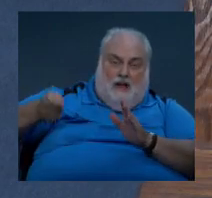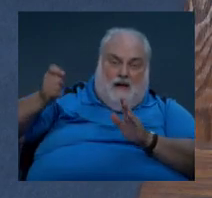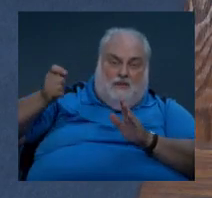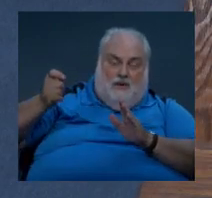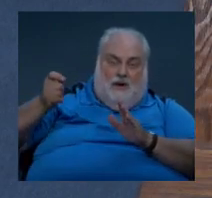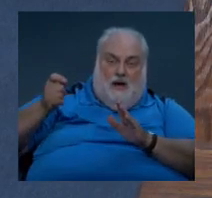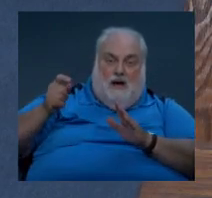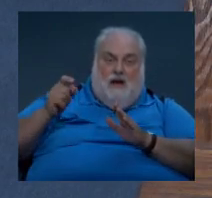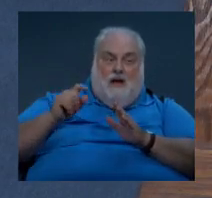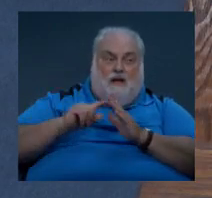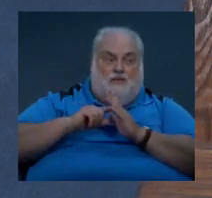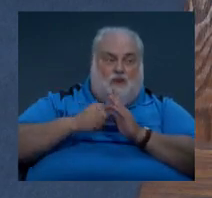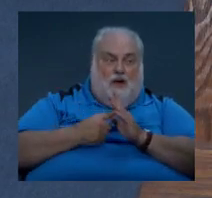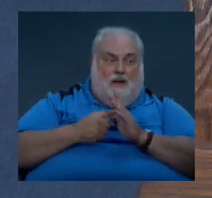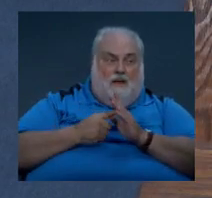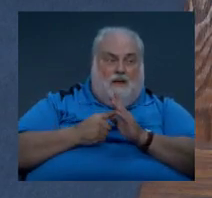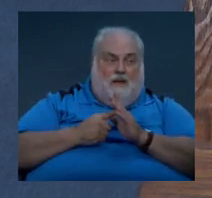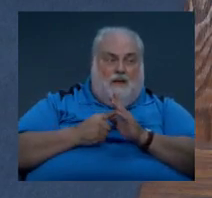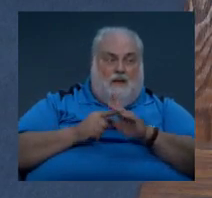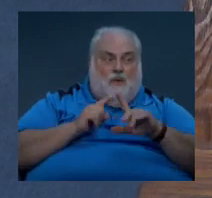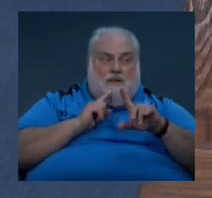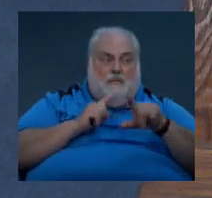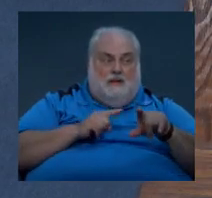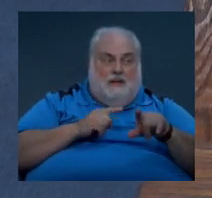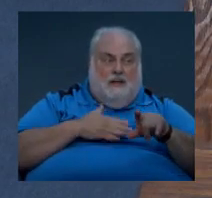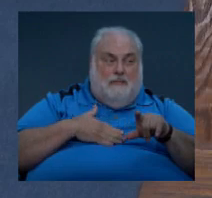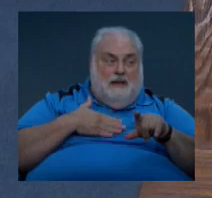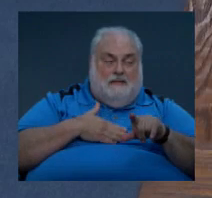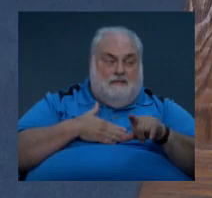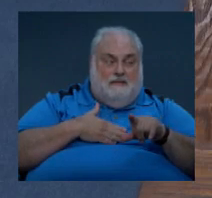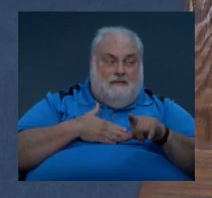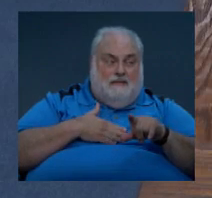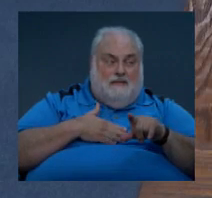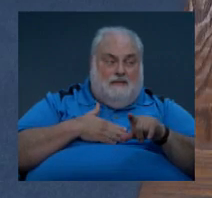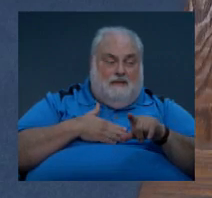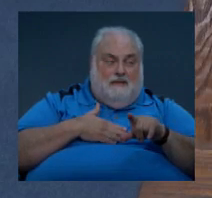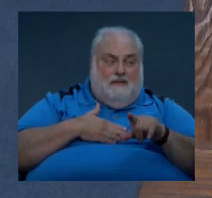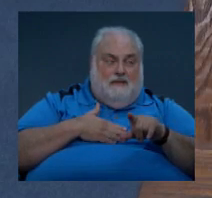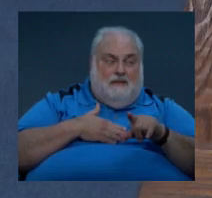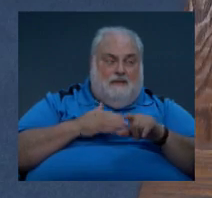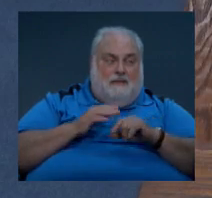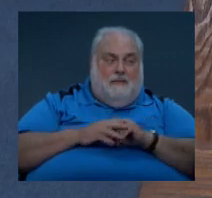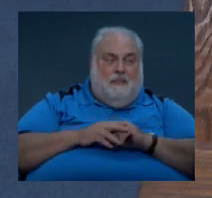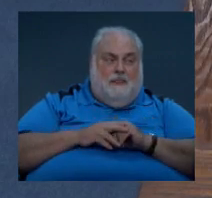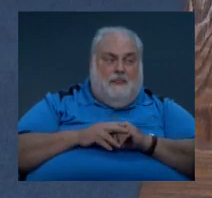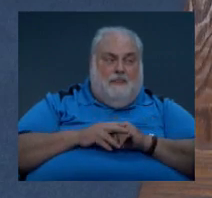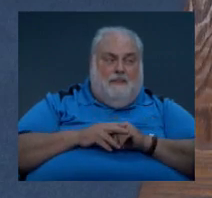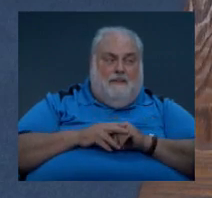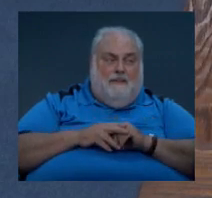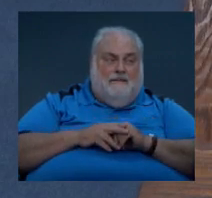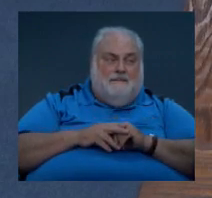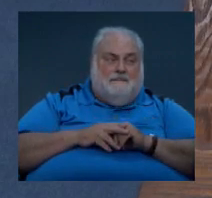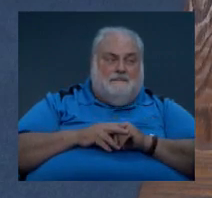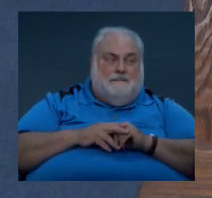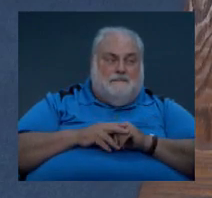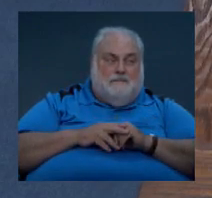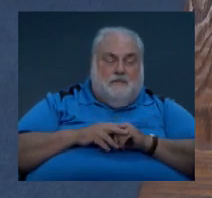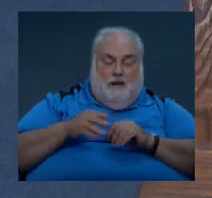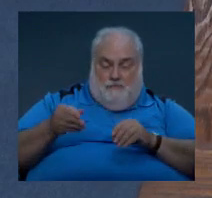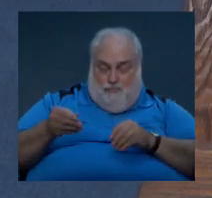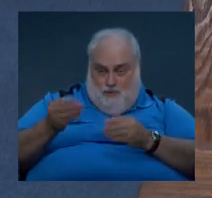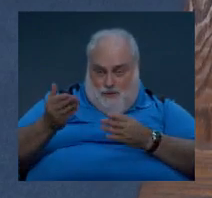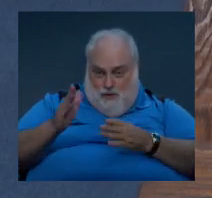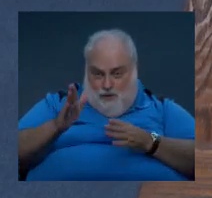struck and the meeting had started, and I believe that Can I respond to that, please? Let's let him Okay. finish. But anyway, I just wanted to bring